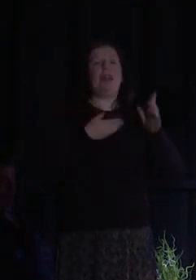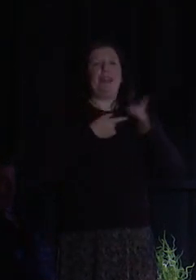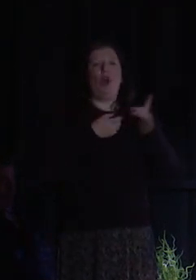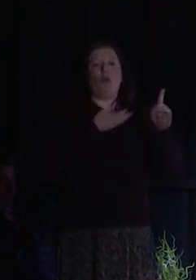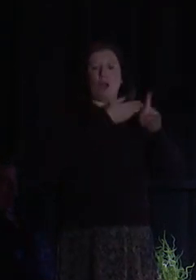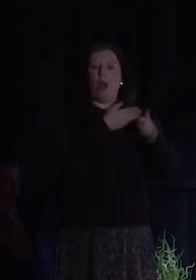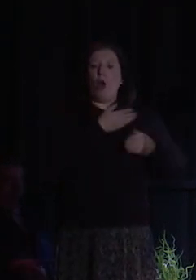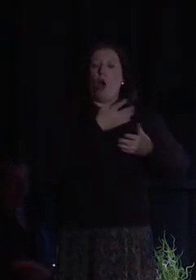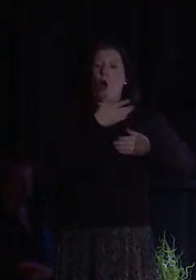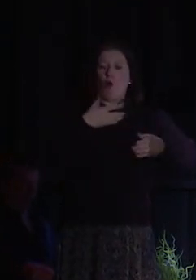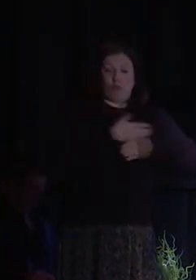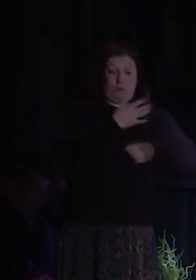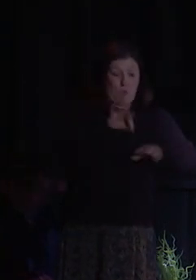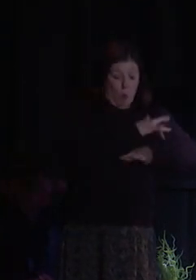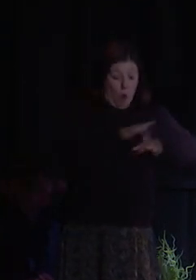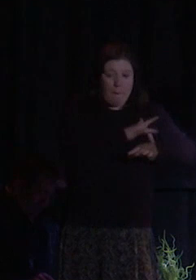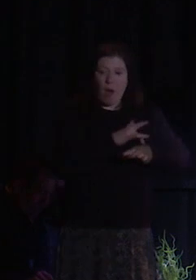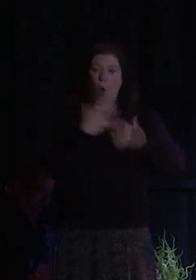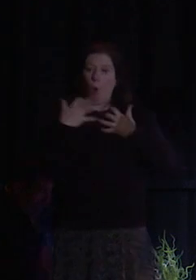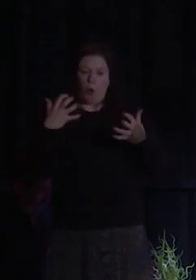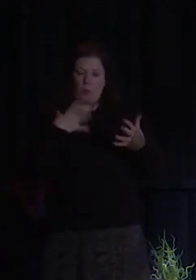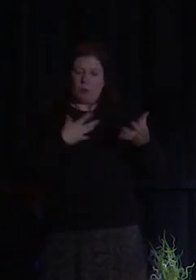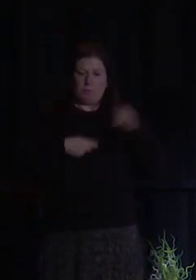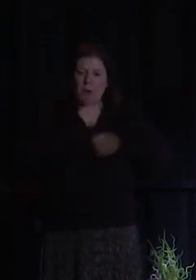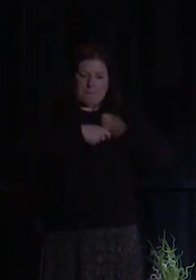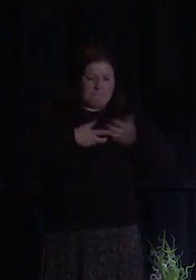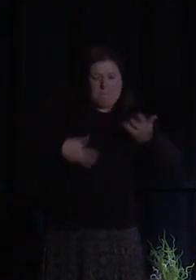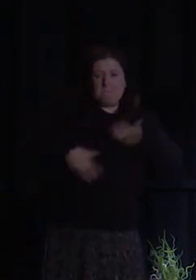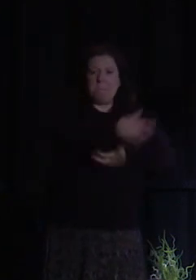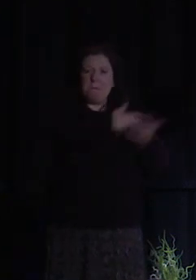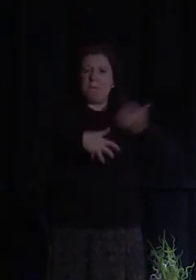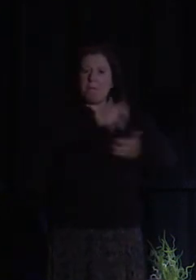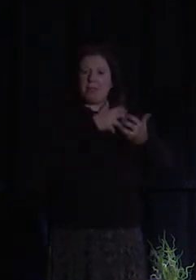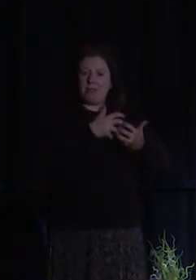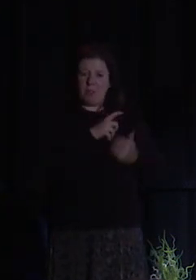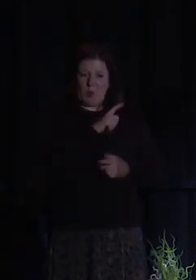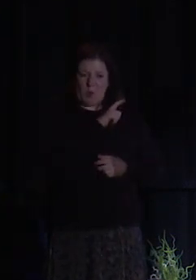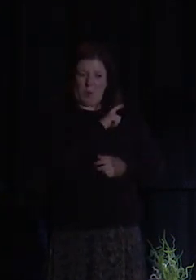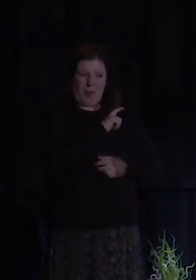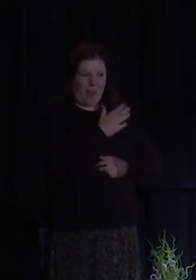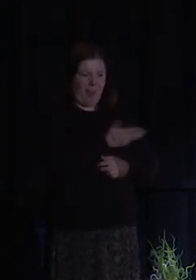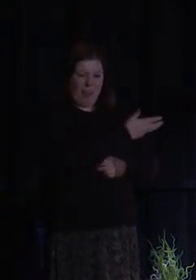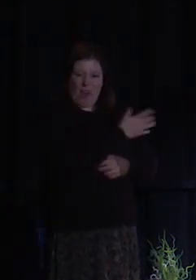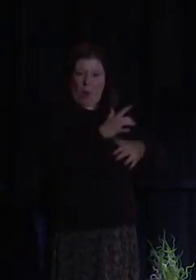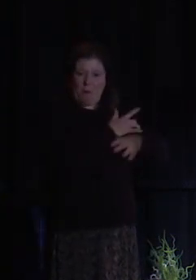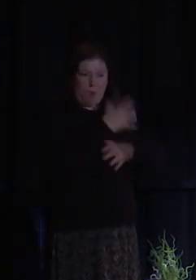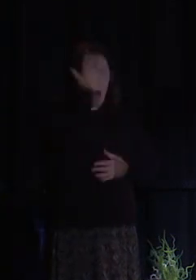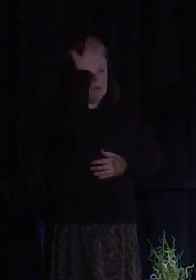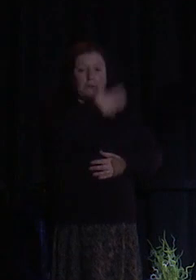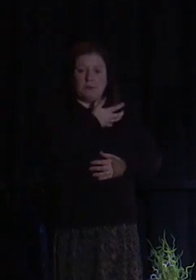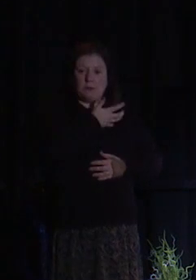between performer and audience, and the anonymity that's sort of established by the completely masking our performers makes